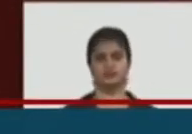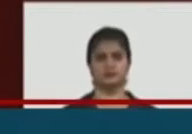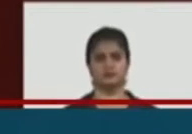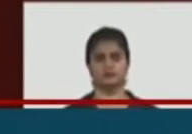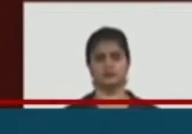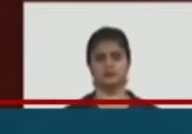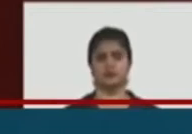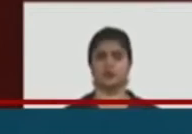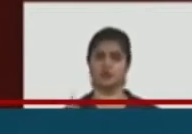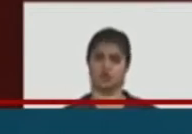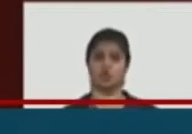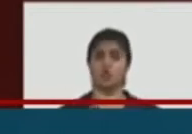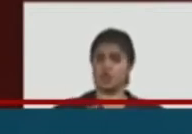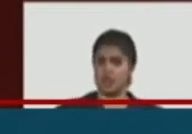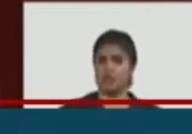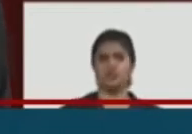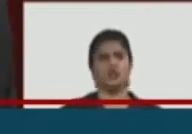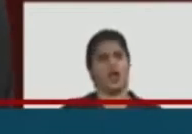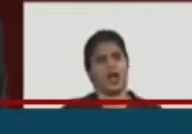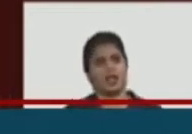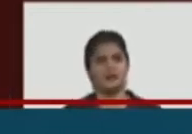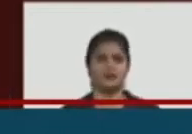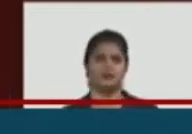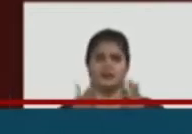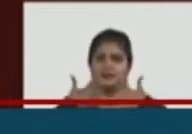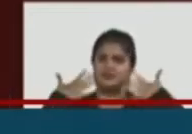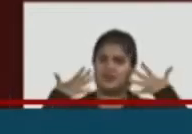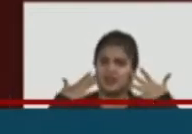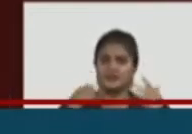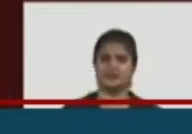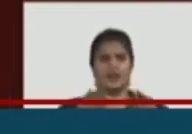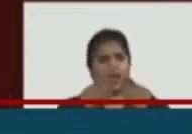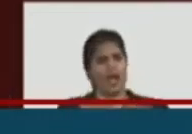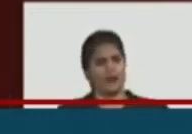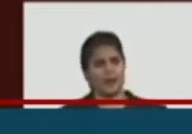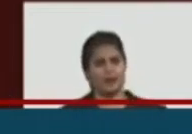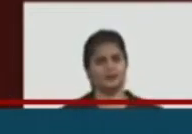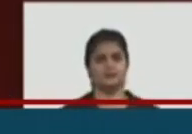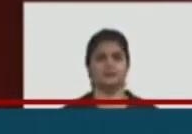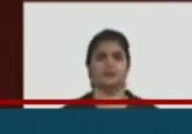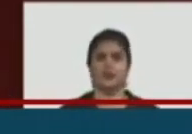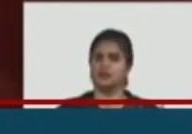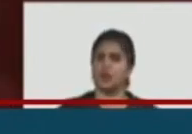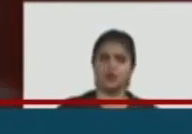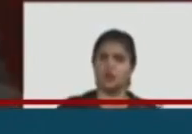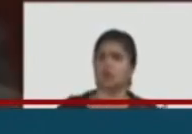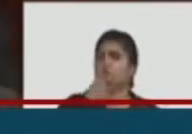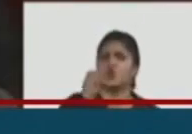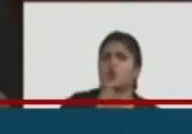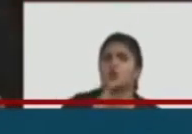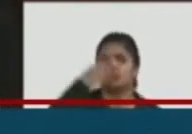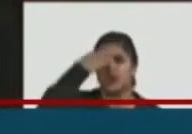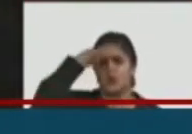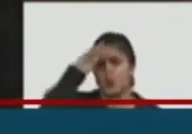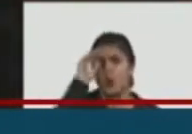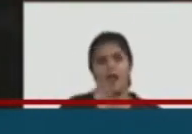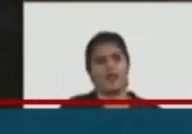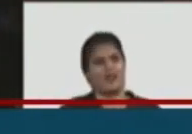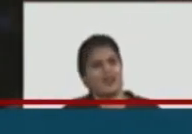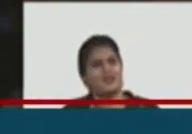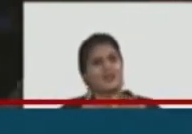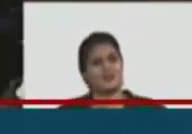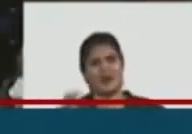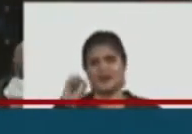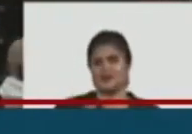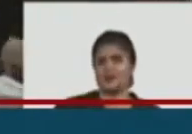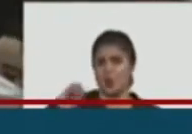We are a socialist state with the right to exist, exactly what our adversaries refuse to accept now. Blinded by frustrations, the